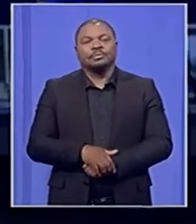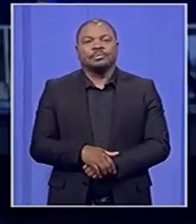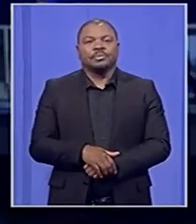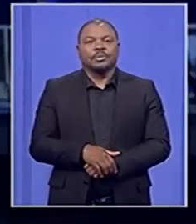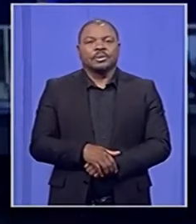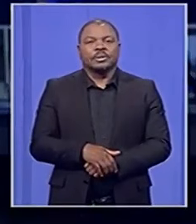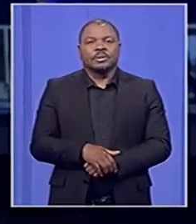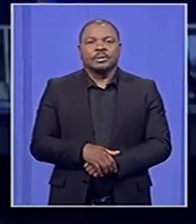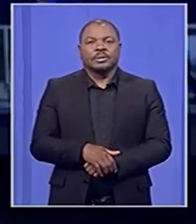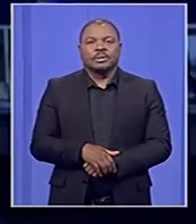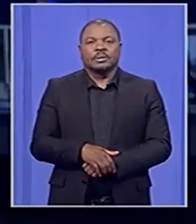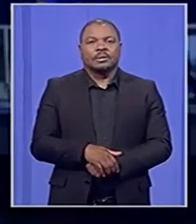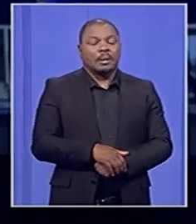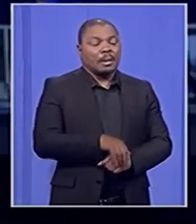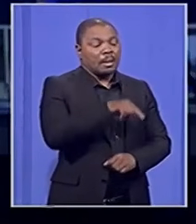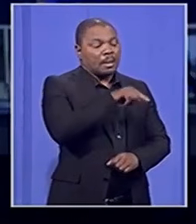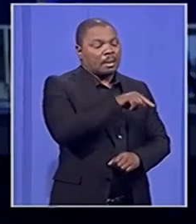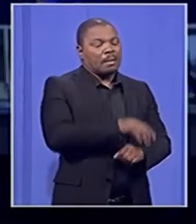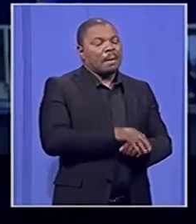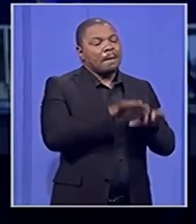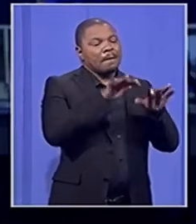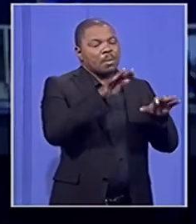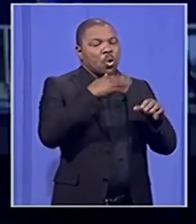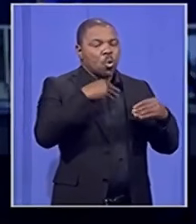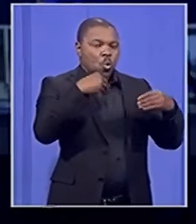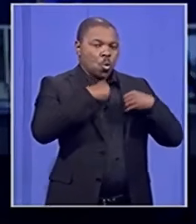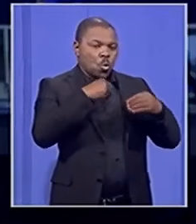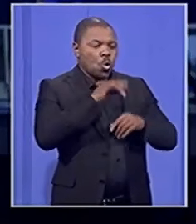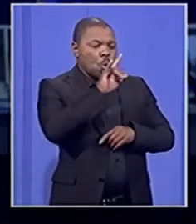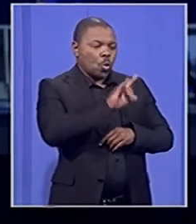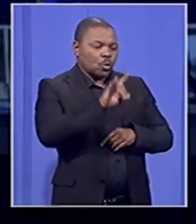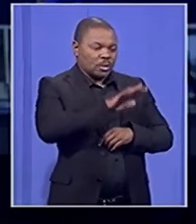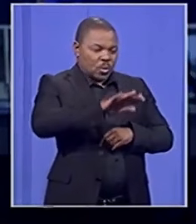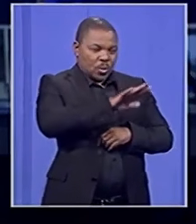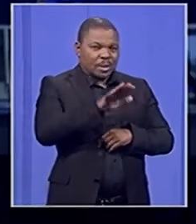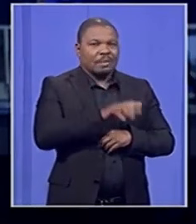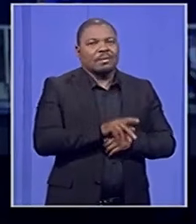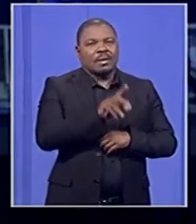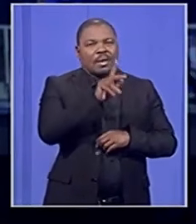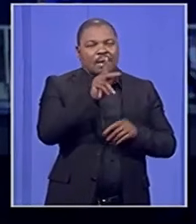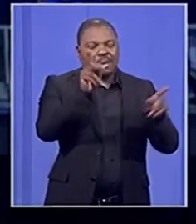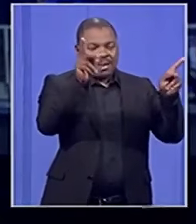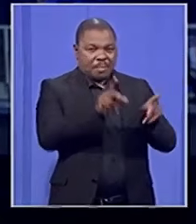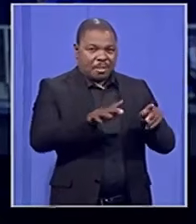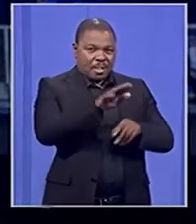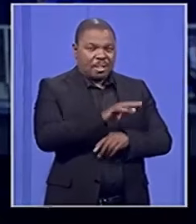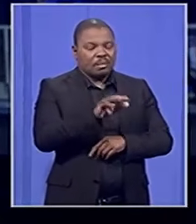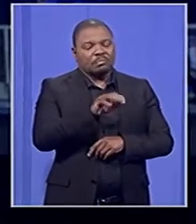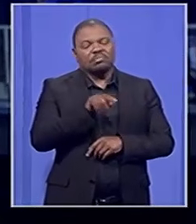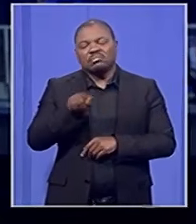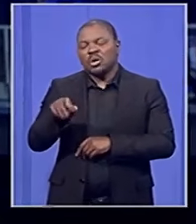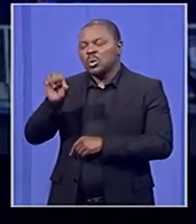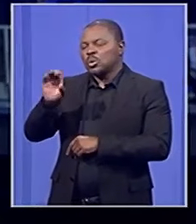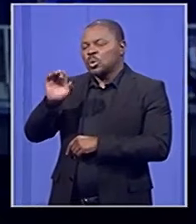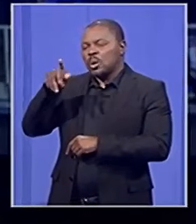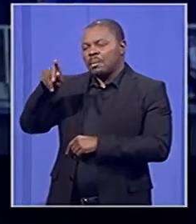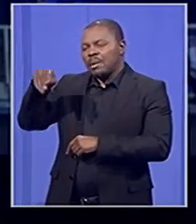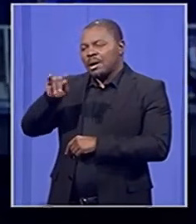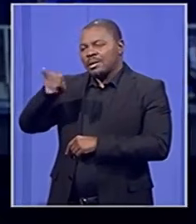Bafana ba bodulo Kimberley ba qosa University ya Solplaatje le NSFAS ka ho ba tshosetsa le sito phethahatsa seo ba dumelaneng ka